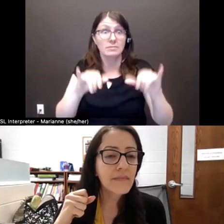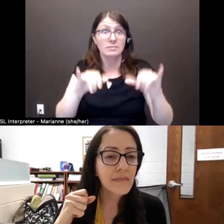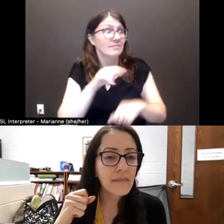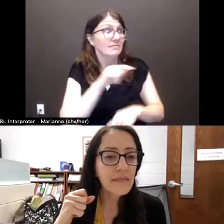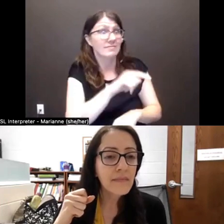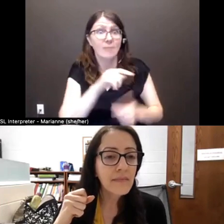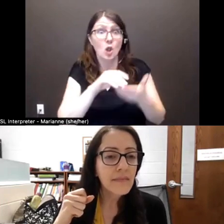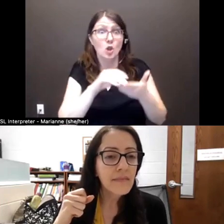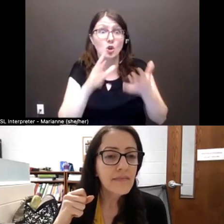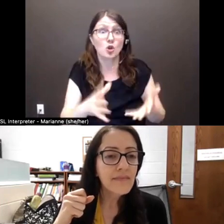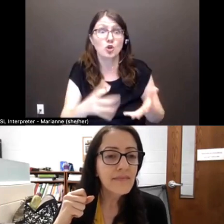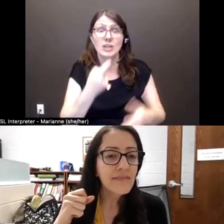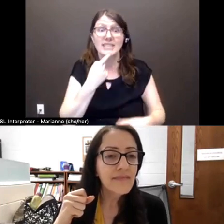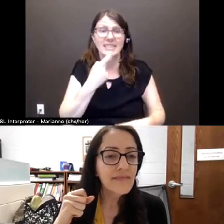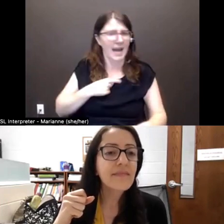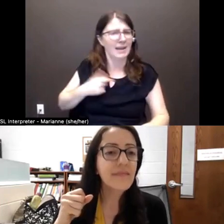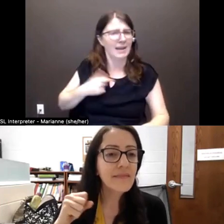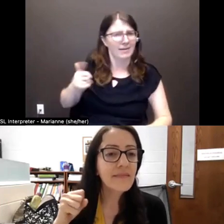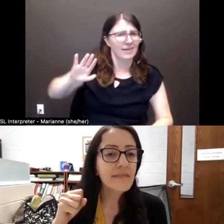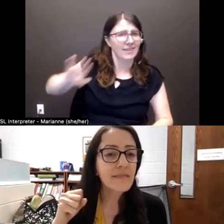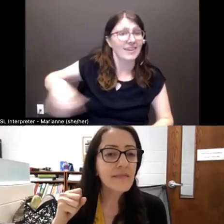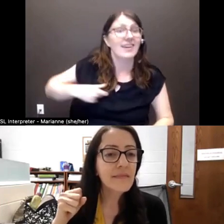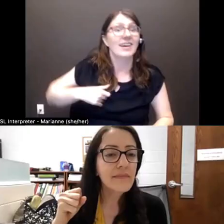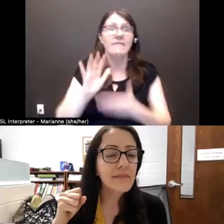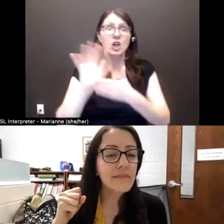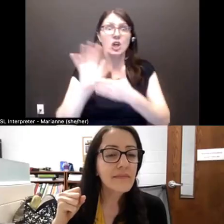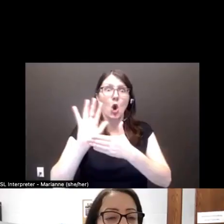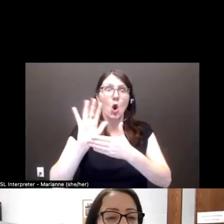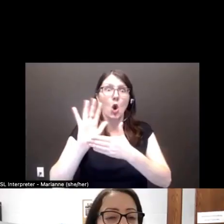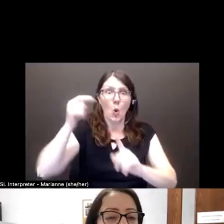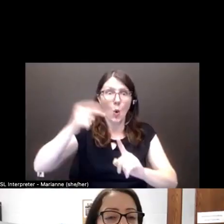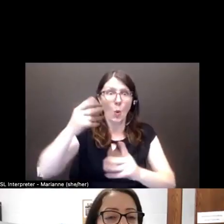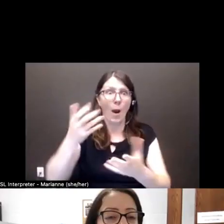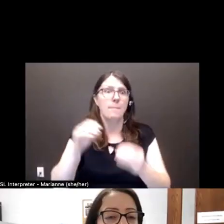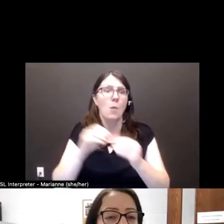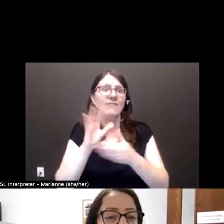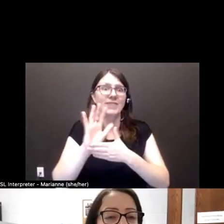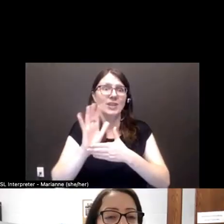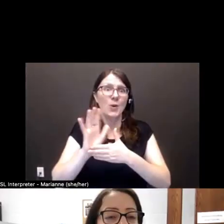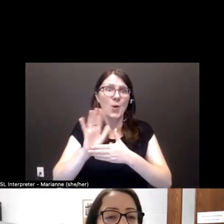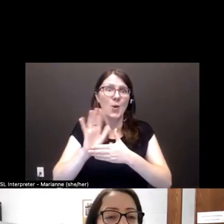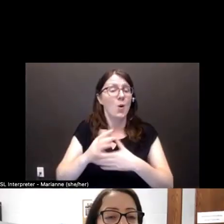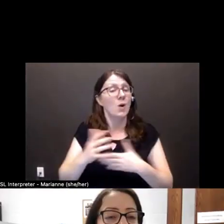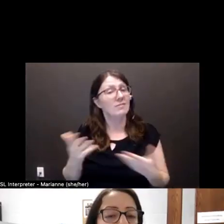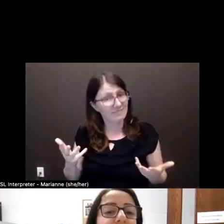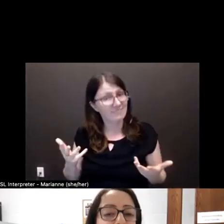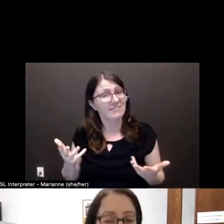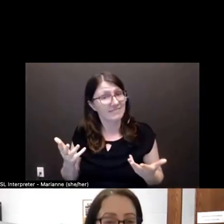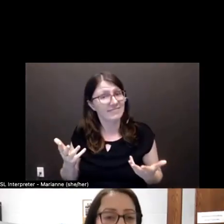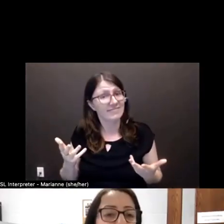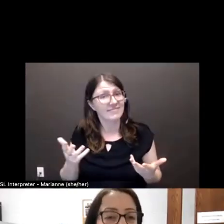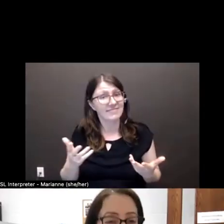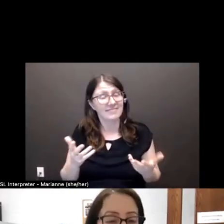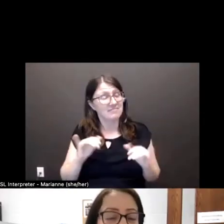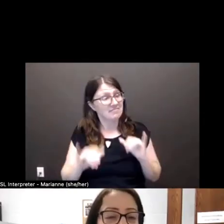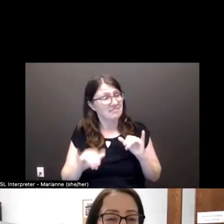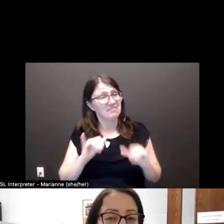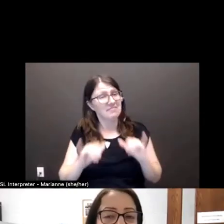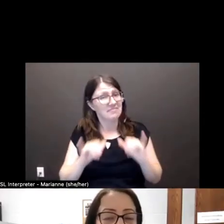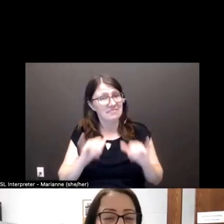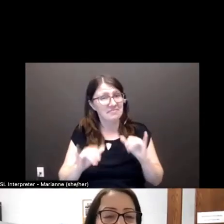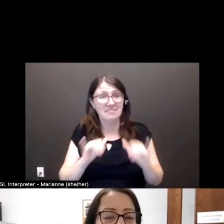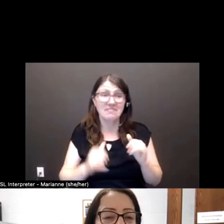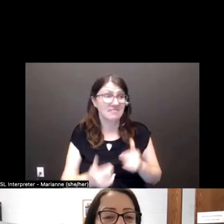they wanted to learn even more. So there's something to that engagement with them and that participation in a slightly different